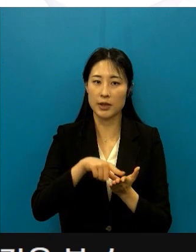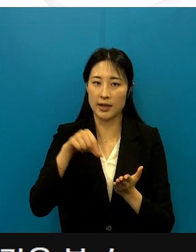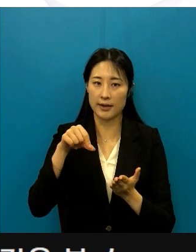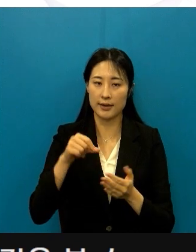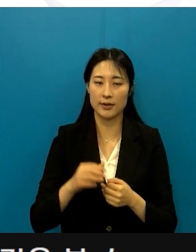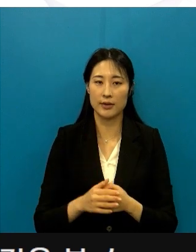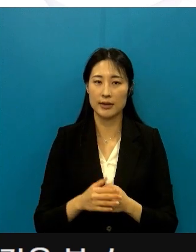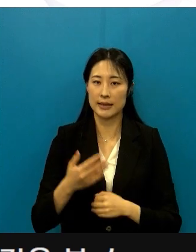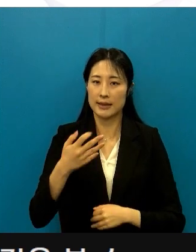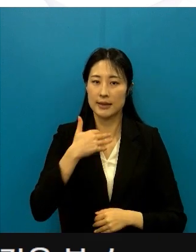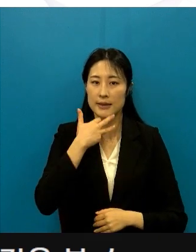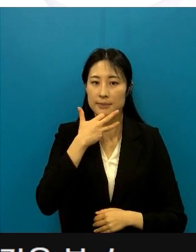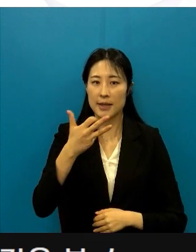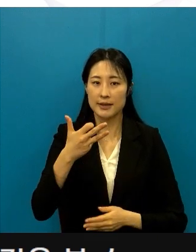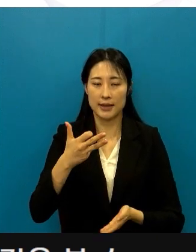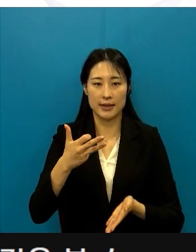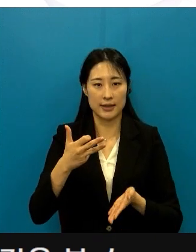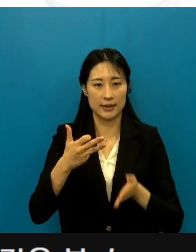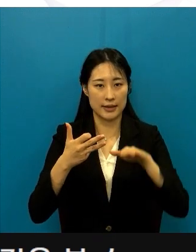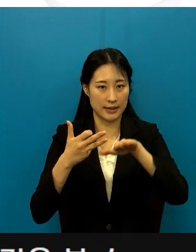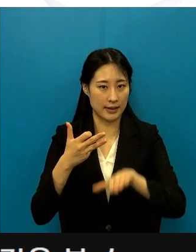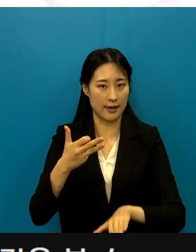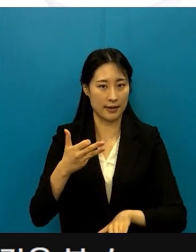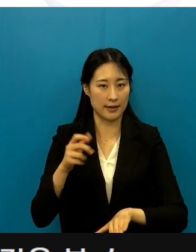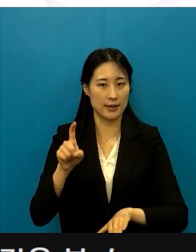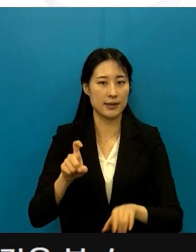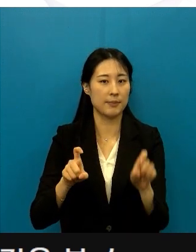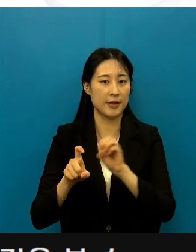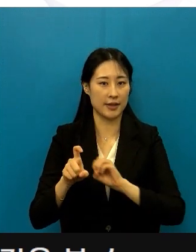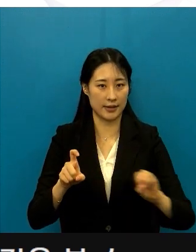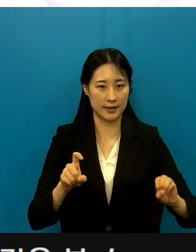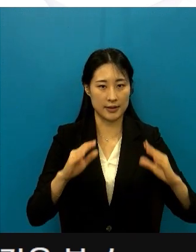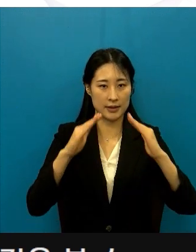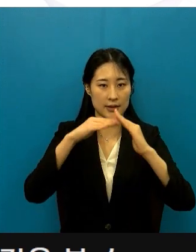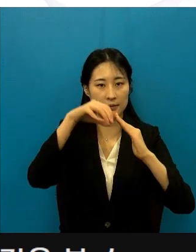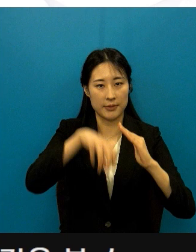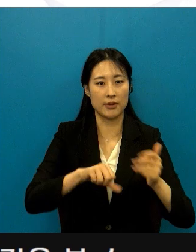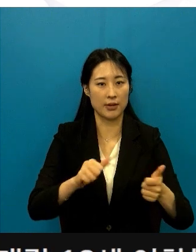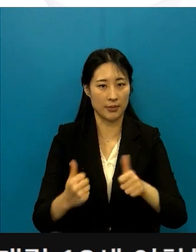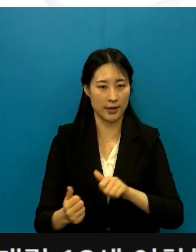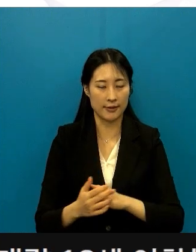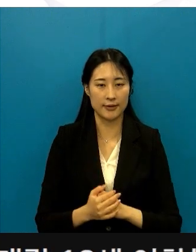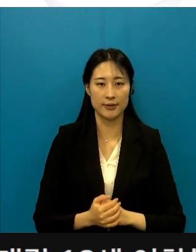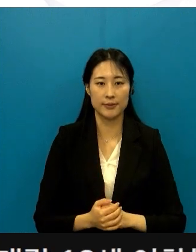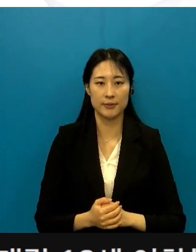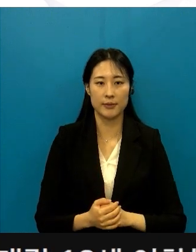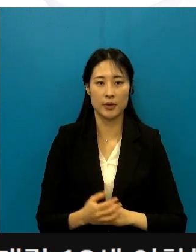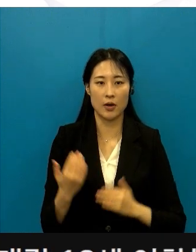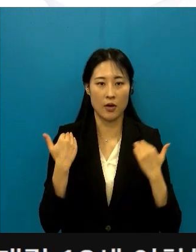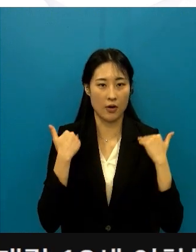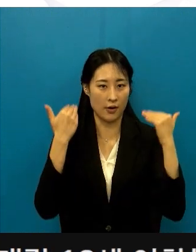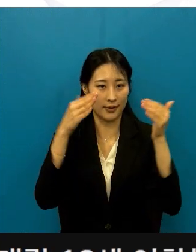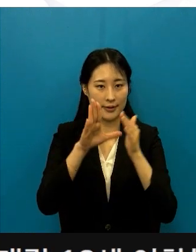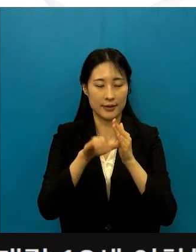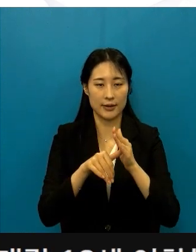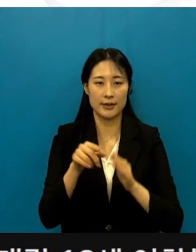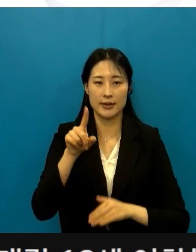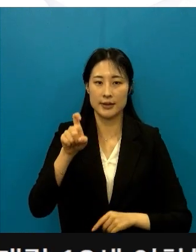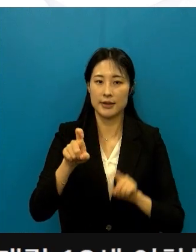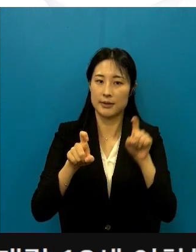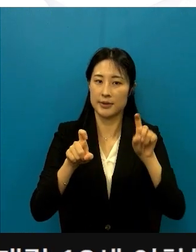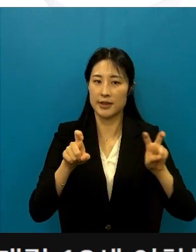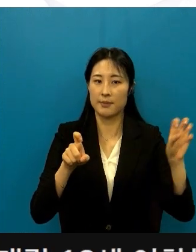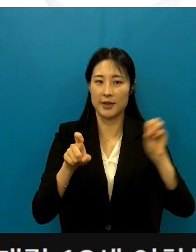18, up to 20% or 30% for adults. Now,